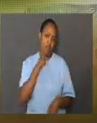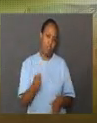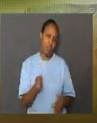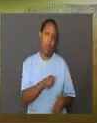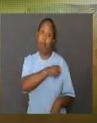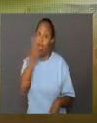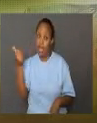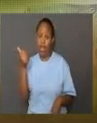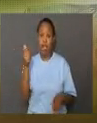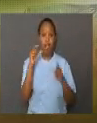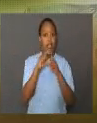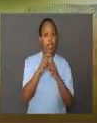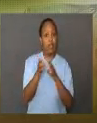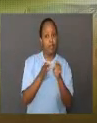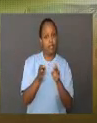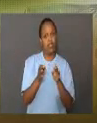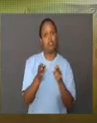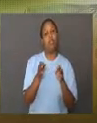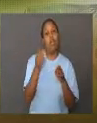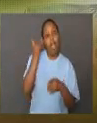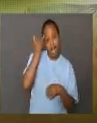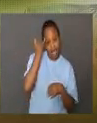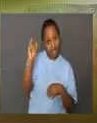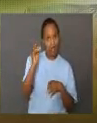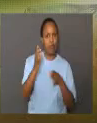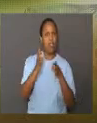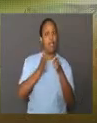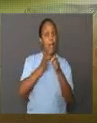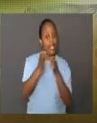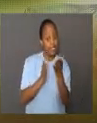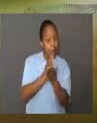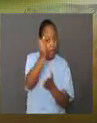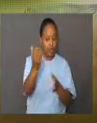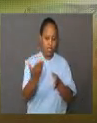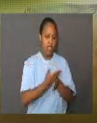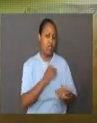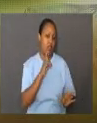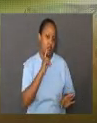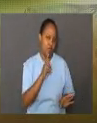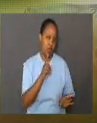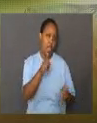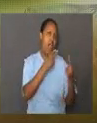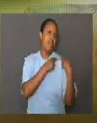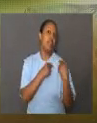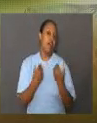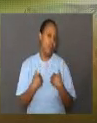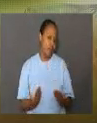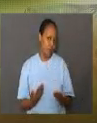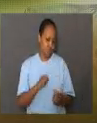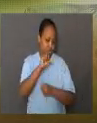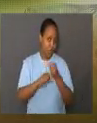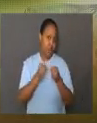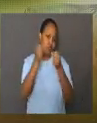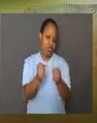other words, your right to freedom of expression is limited by your responsibility to show tolerance